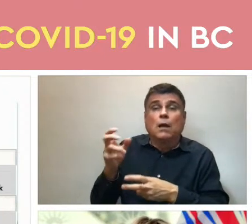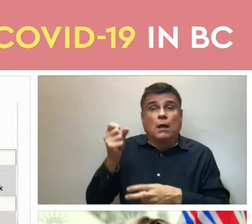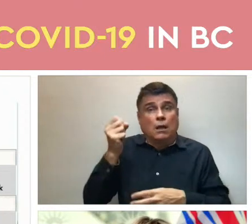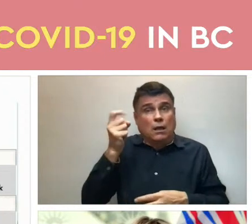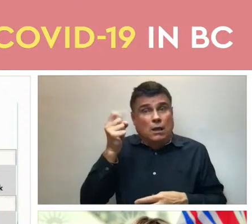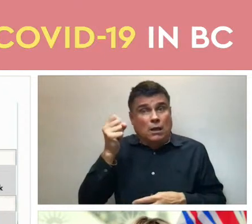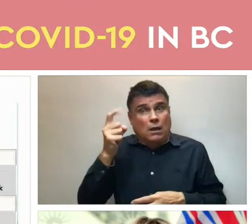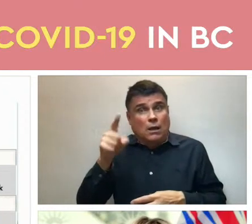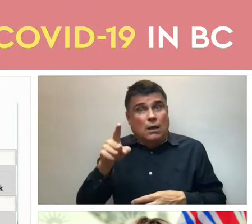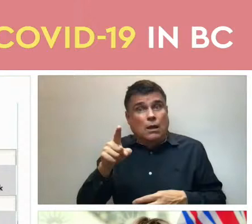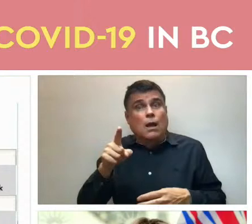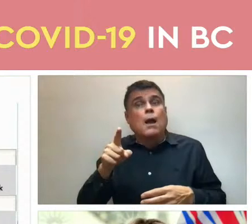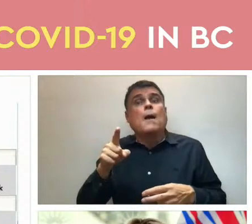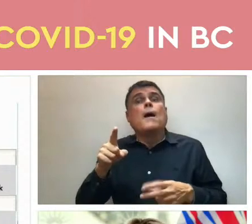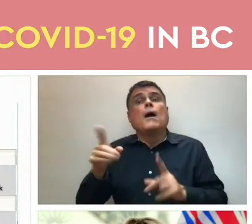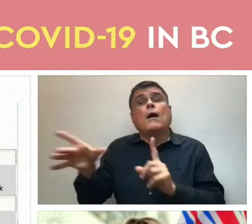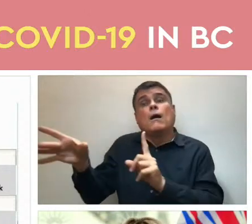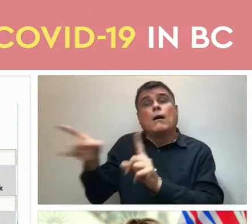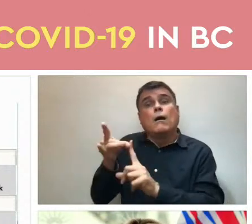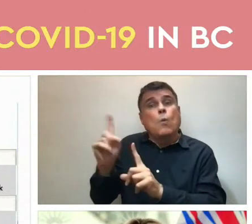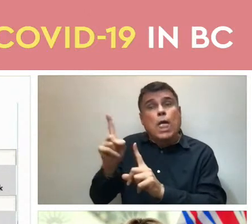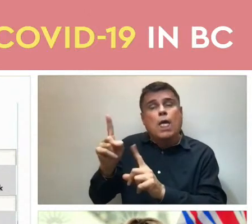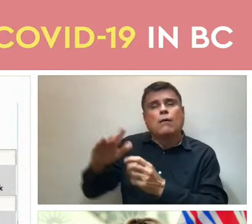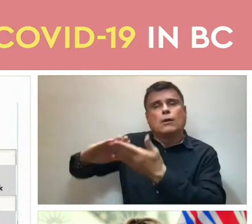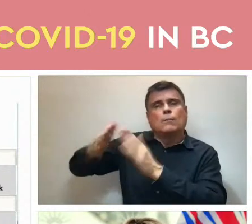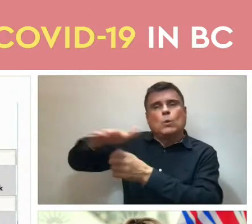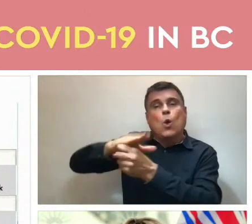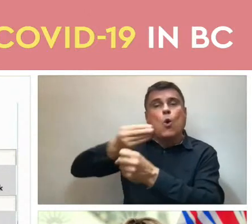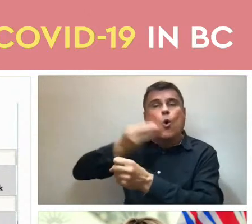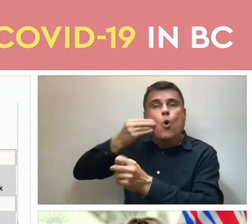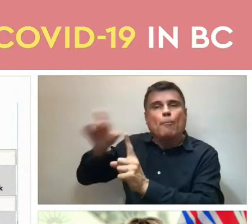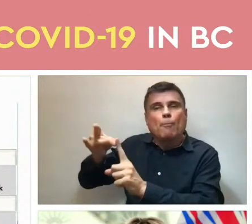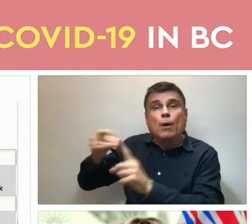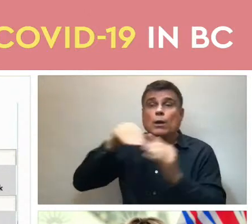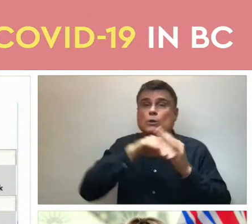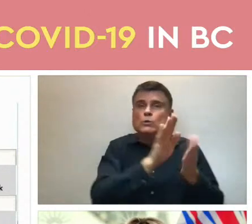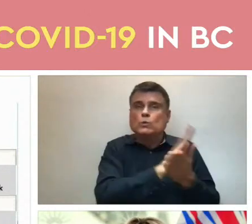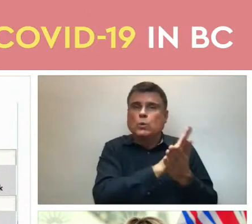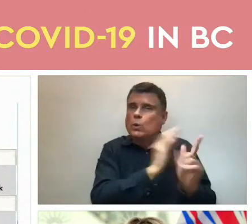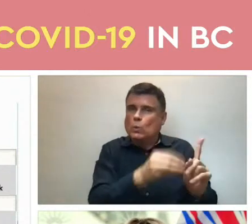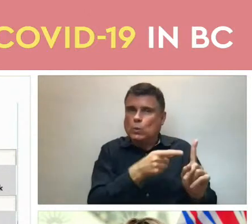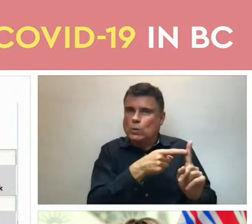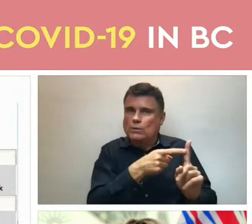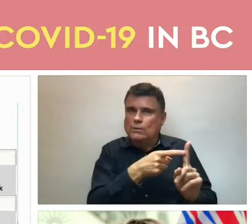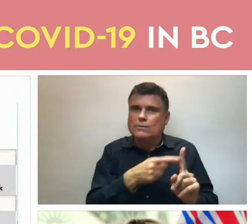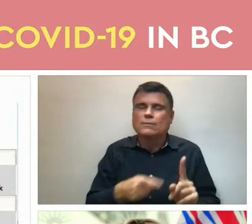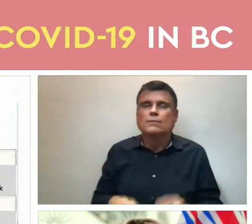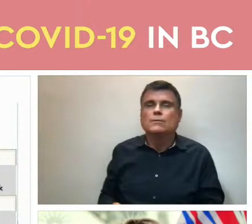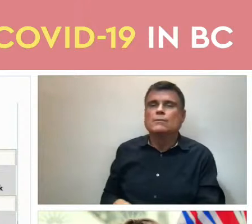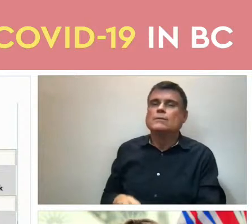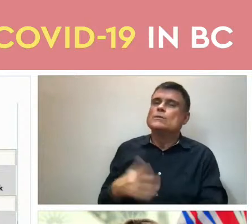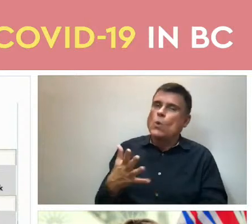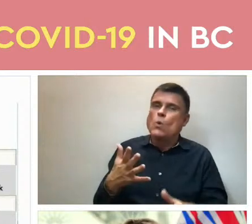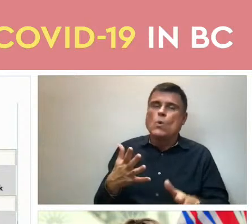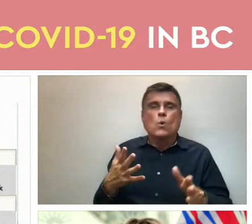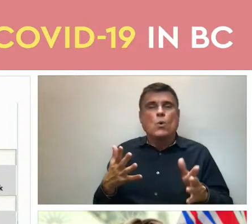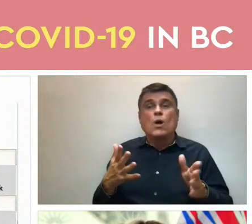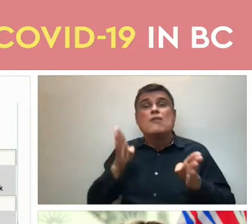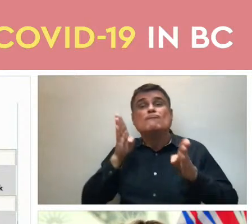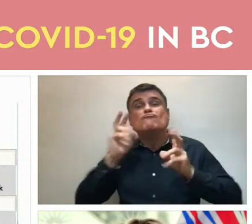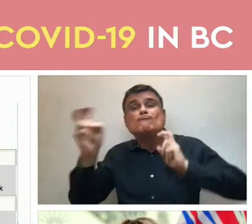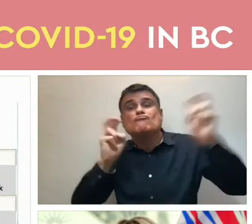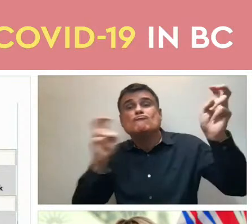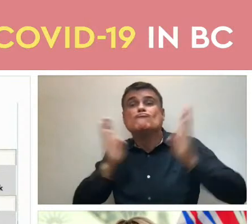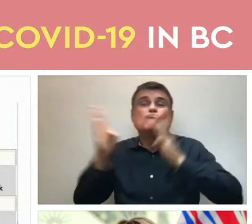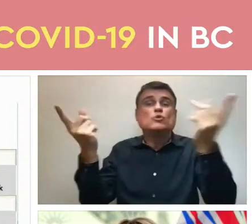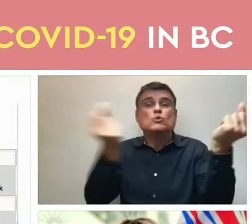the disruption it's been causing to schools, to activities that are so important to young people. And now we have a pediatric vaccine that